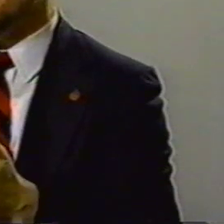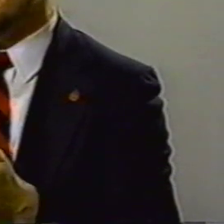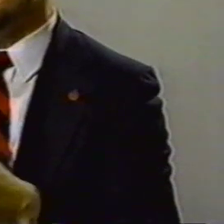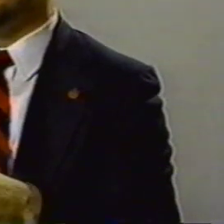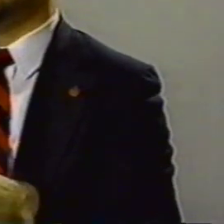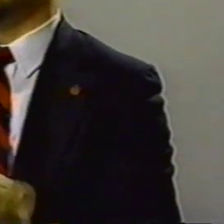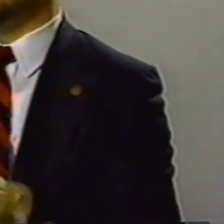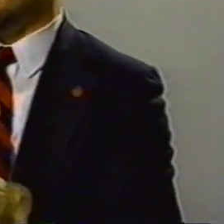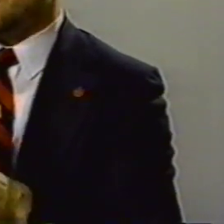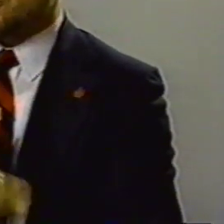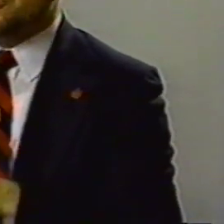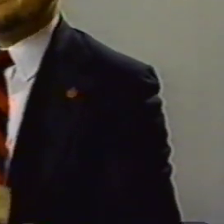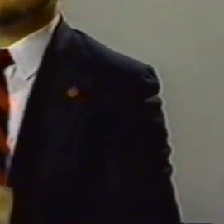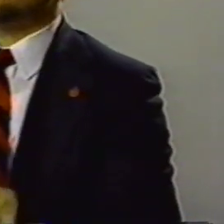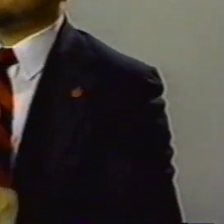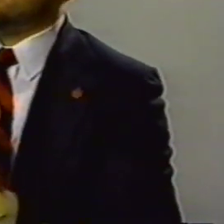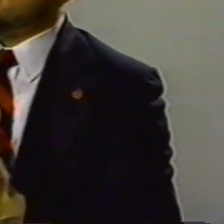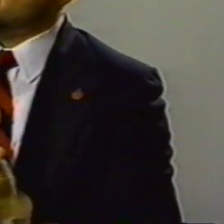they're graduating,